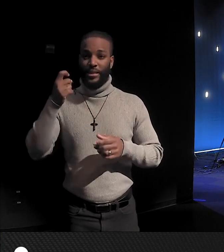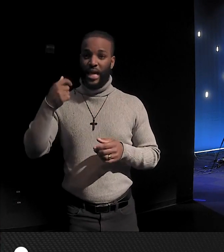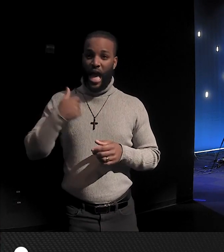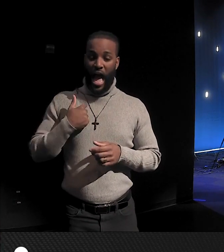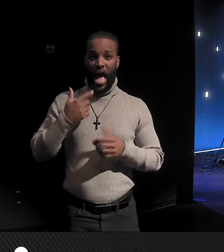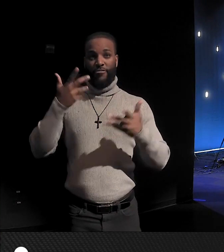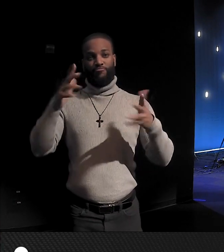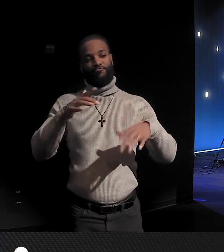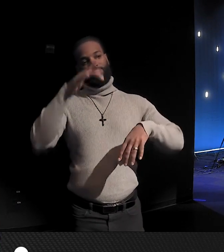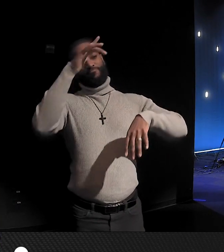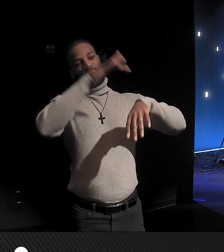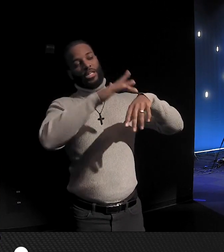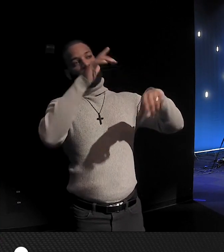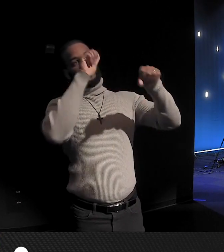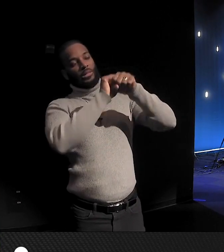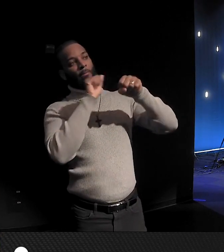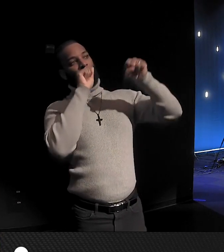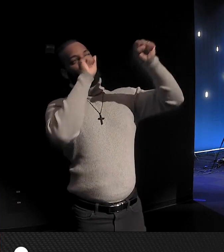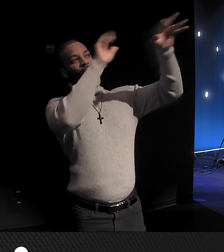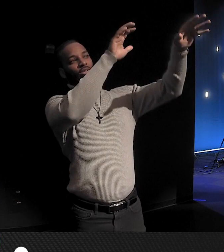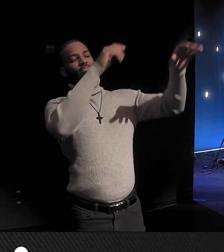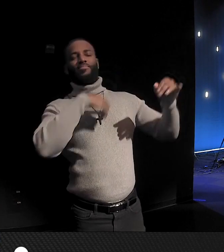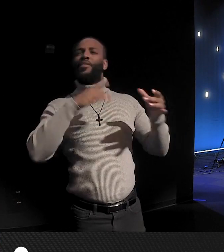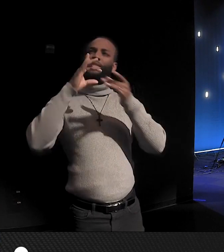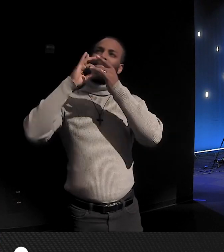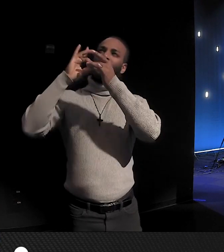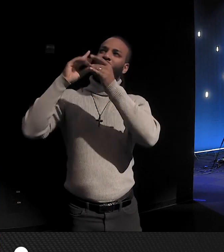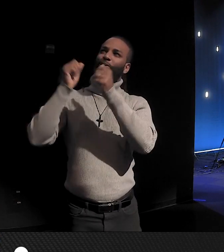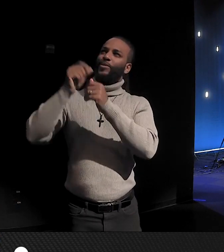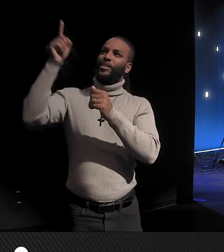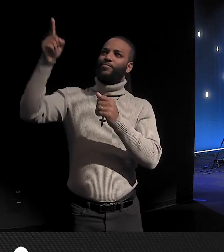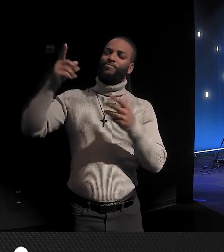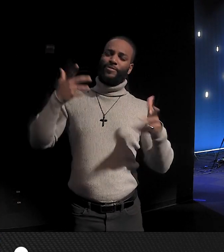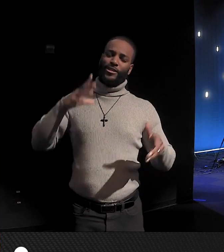been to the mountaintop. I've connected with my Father in heaven. I've been with him.